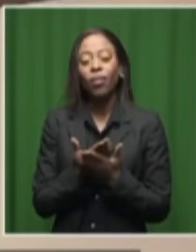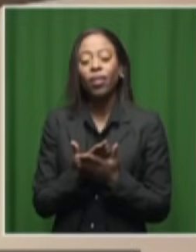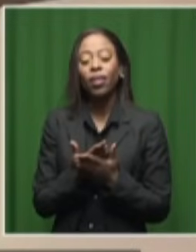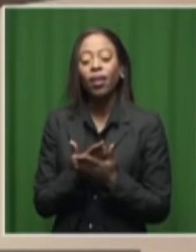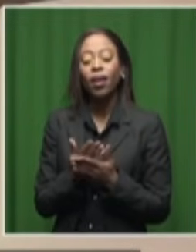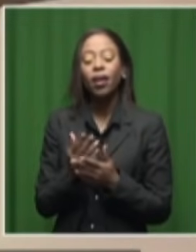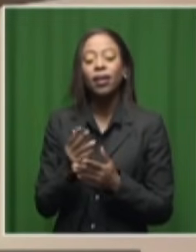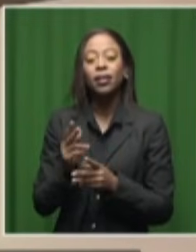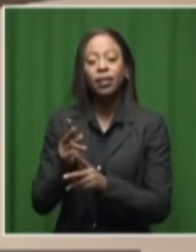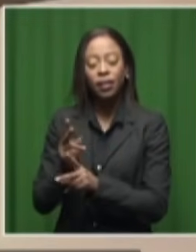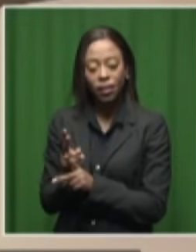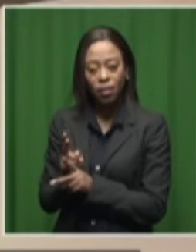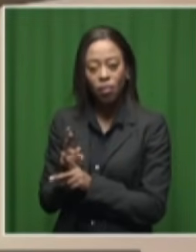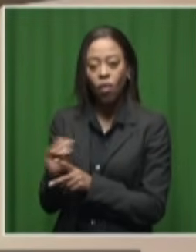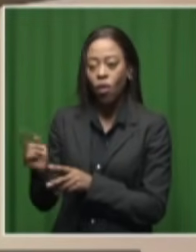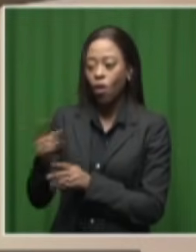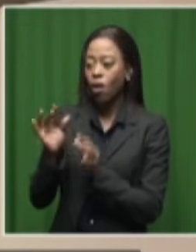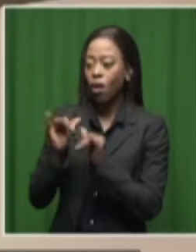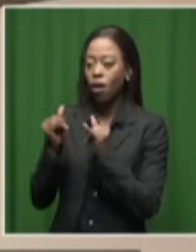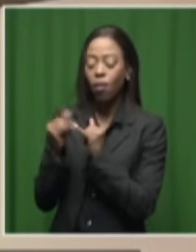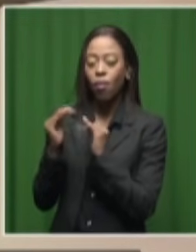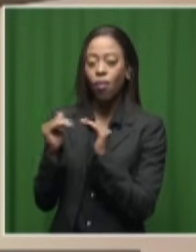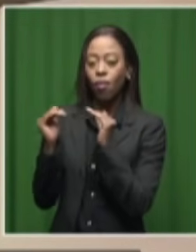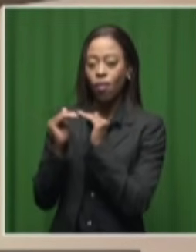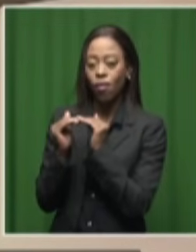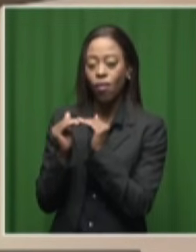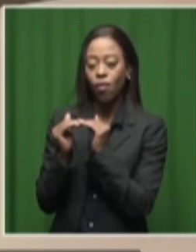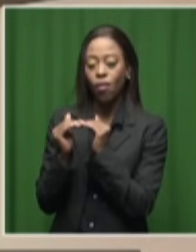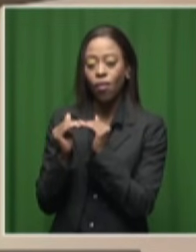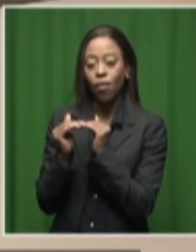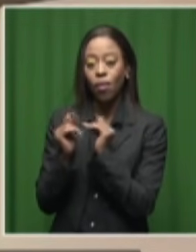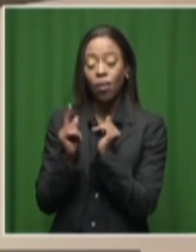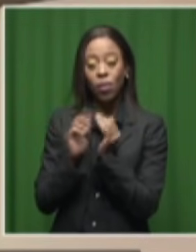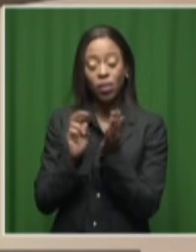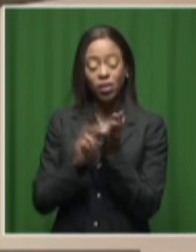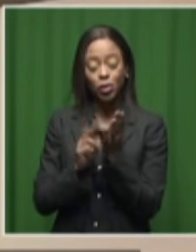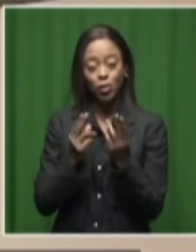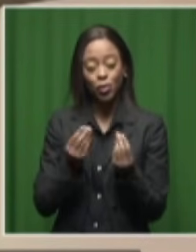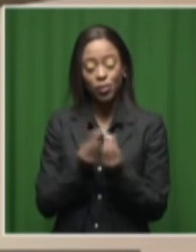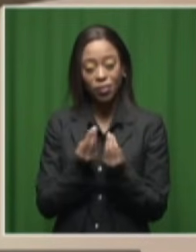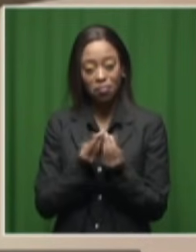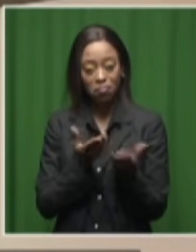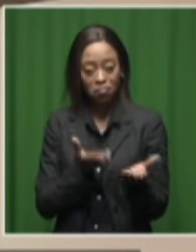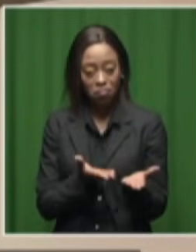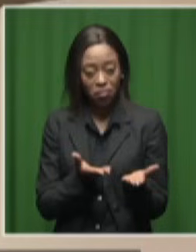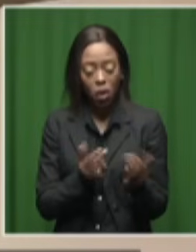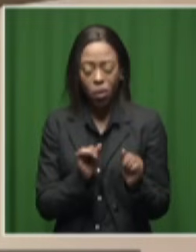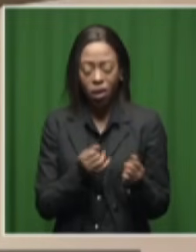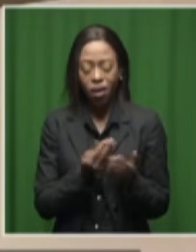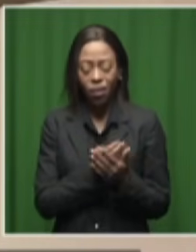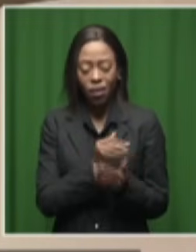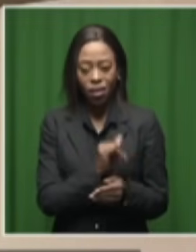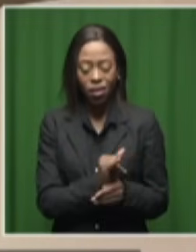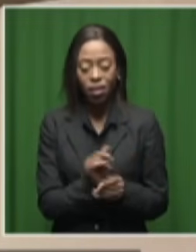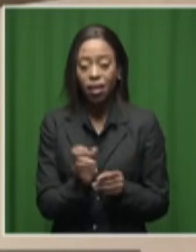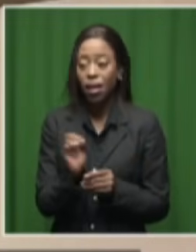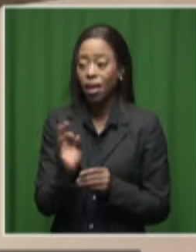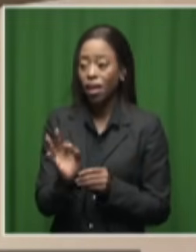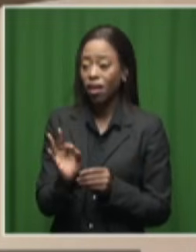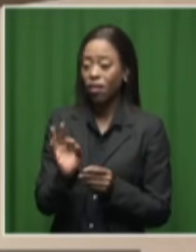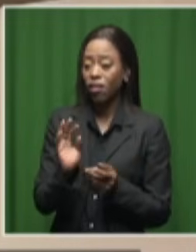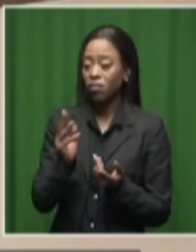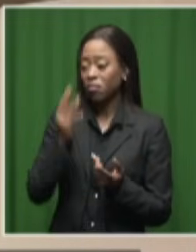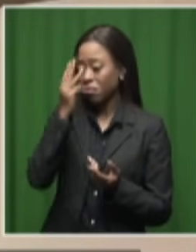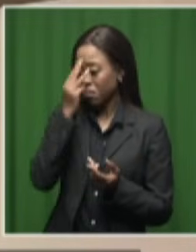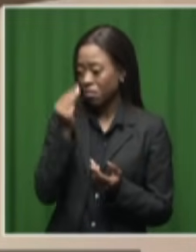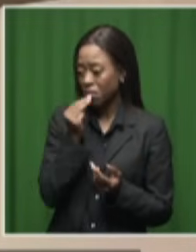generation companies on an equal footing. That is a necessary step, and we agree with that. Whether they should brand themselves